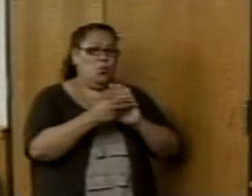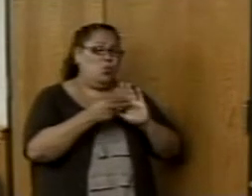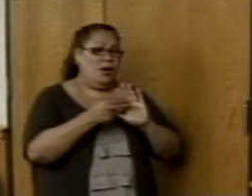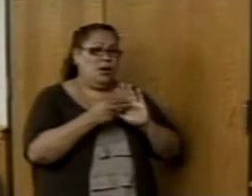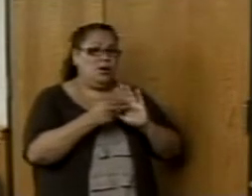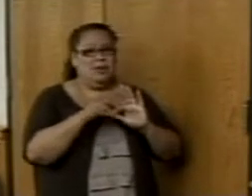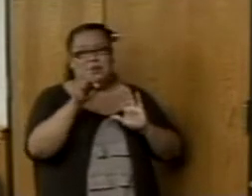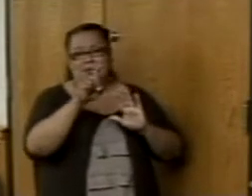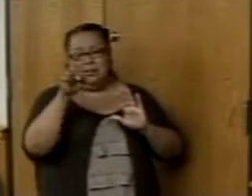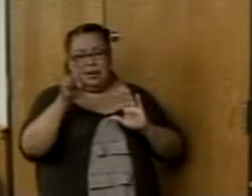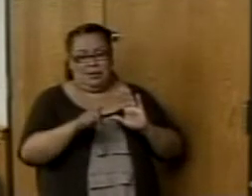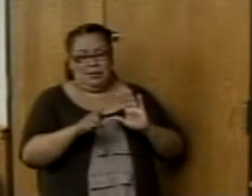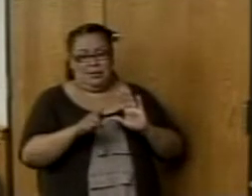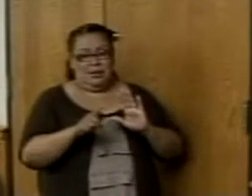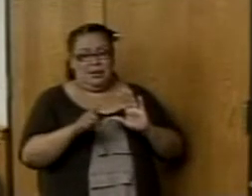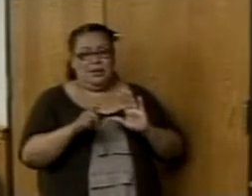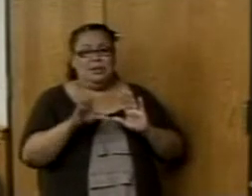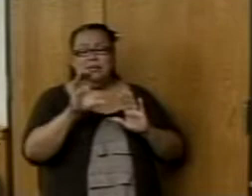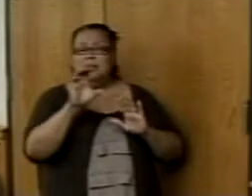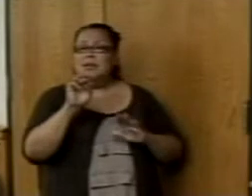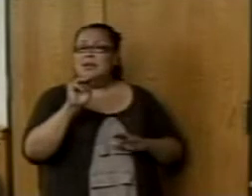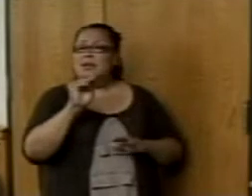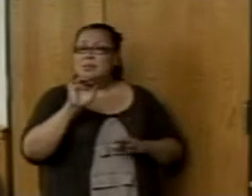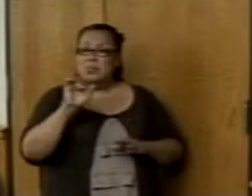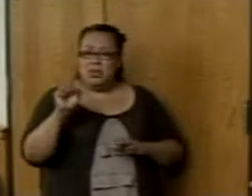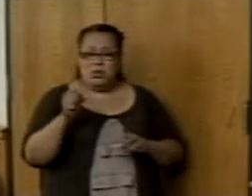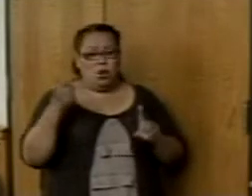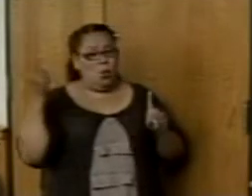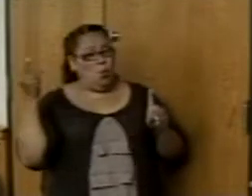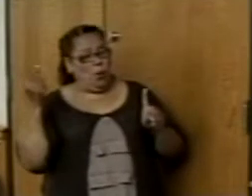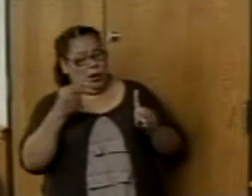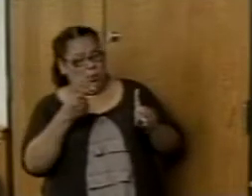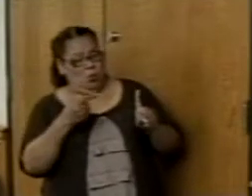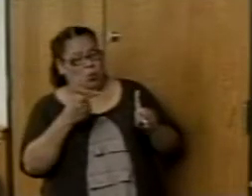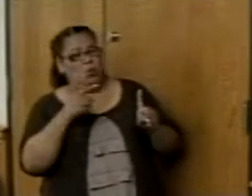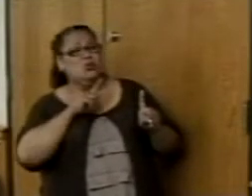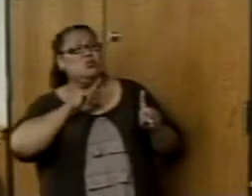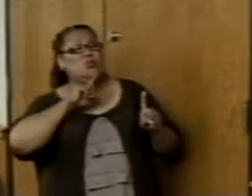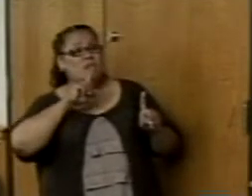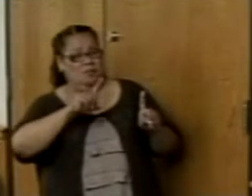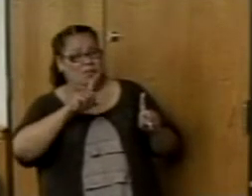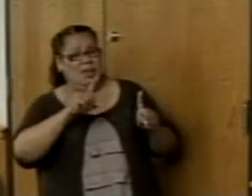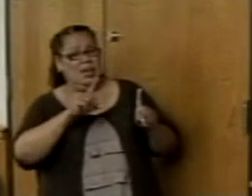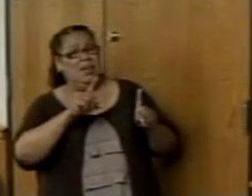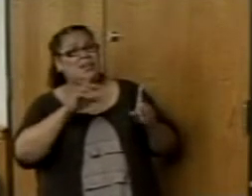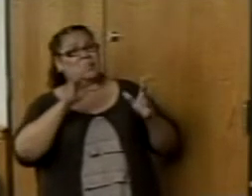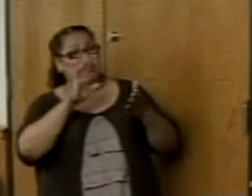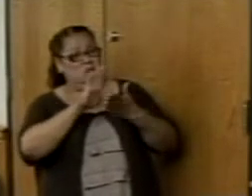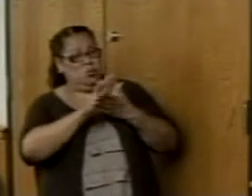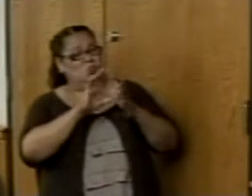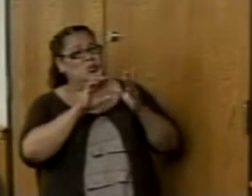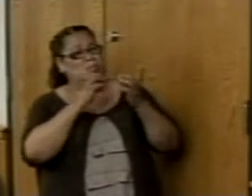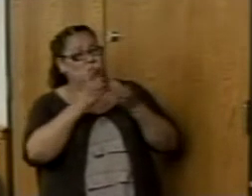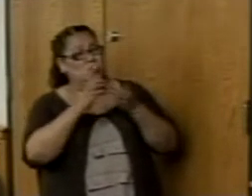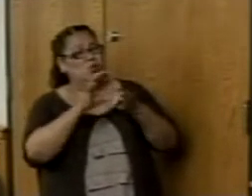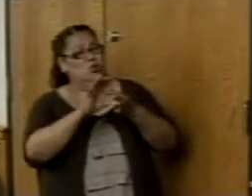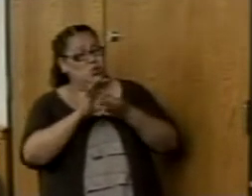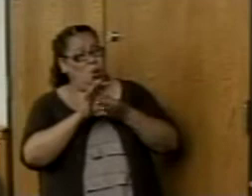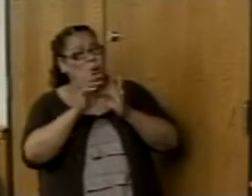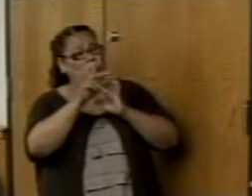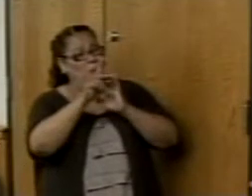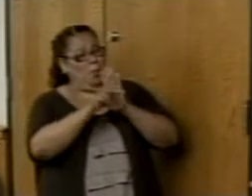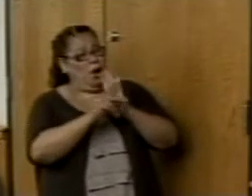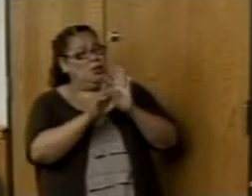of Education for review. We point to the fact of the school district's own records. Its policy